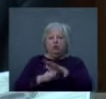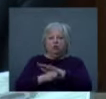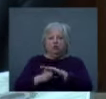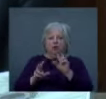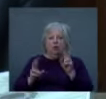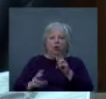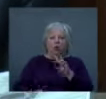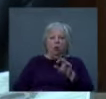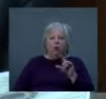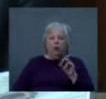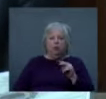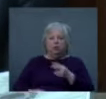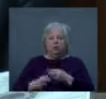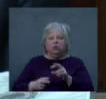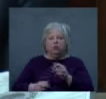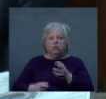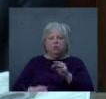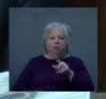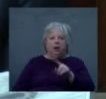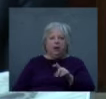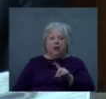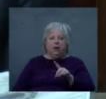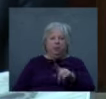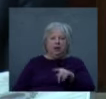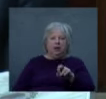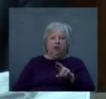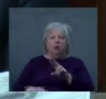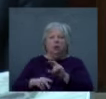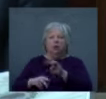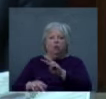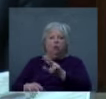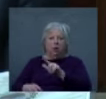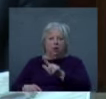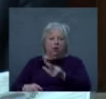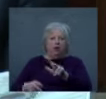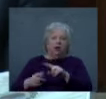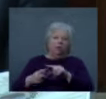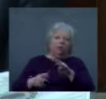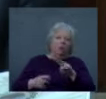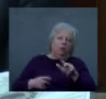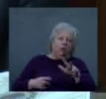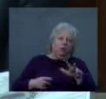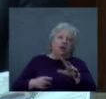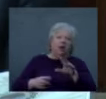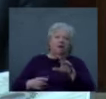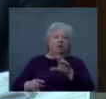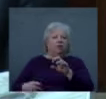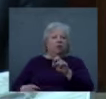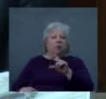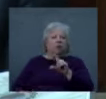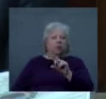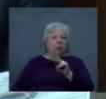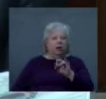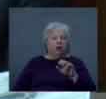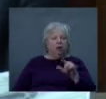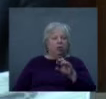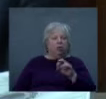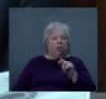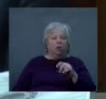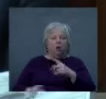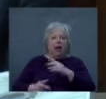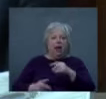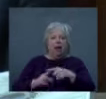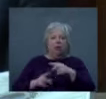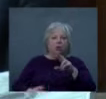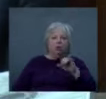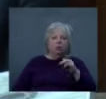titled Wilson Short Form PDR, located at 423 to 425 Colonial Court and 598 Ridgeway Drive. An ordinance to declare